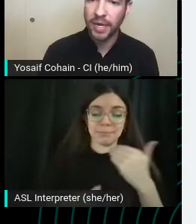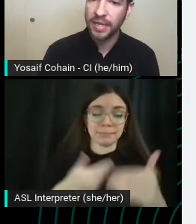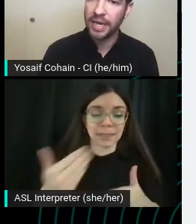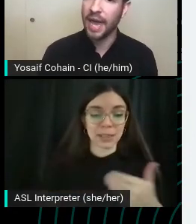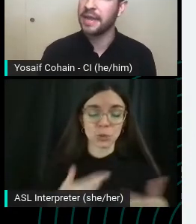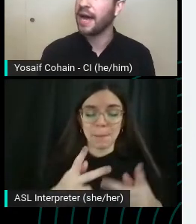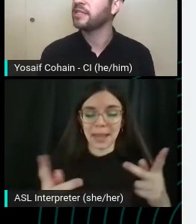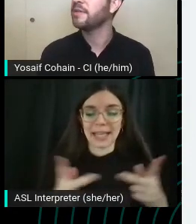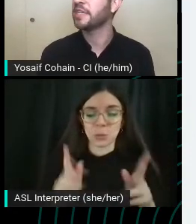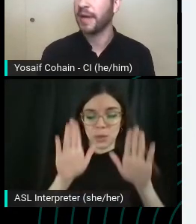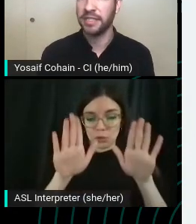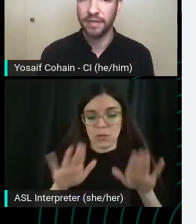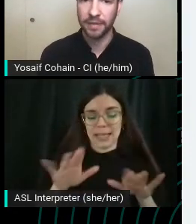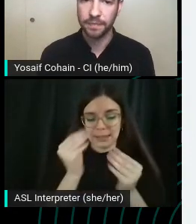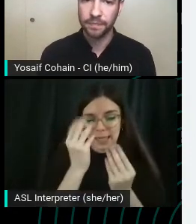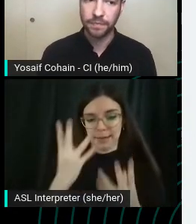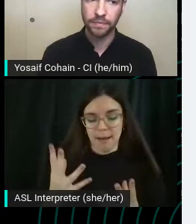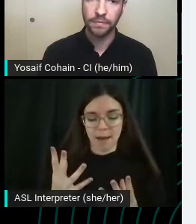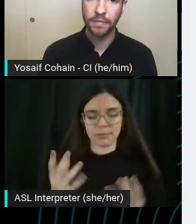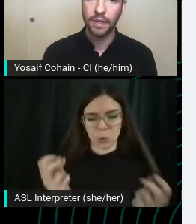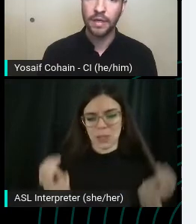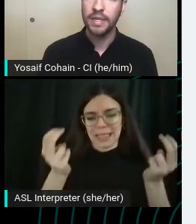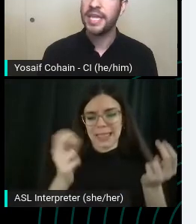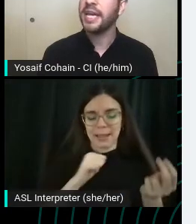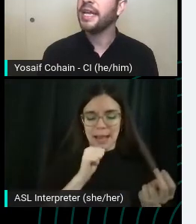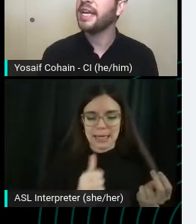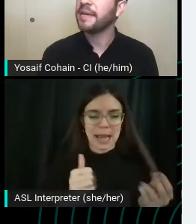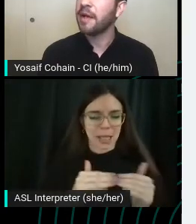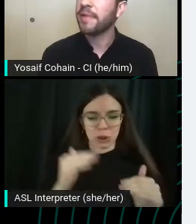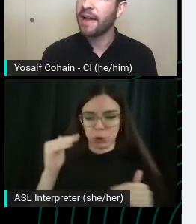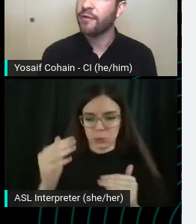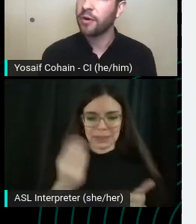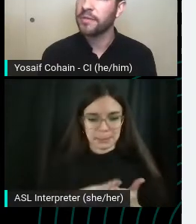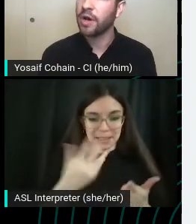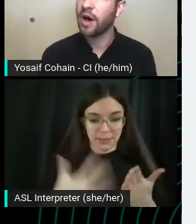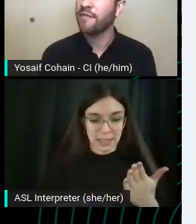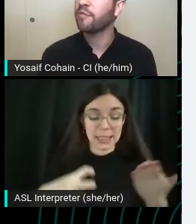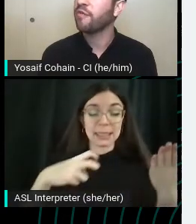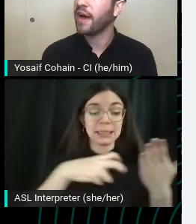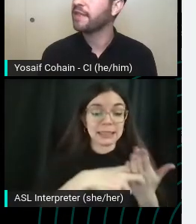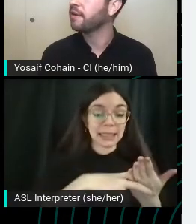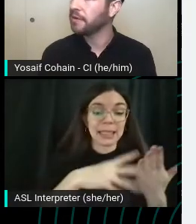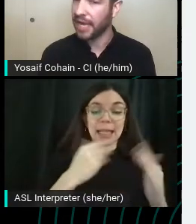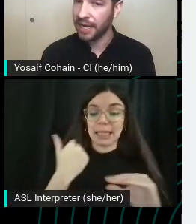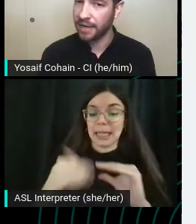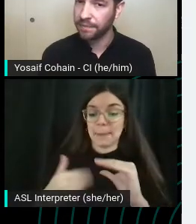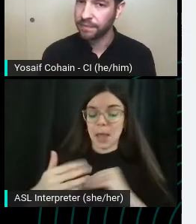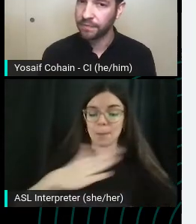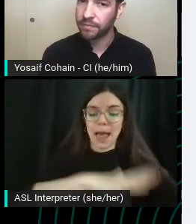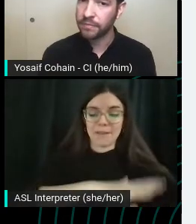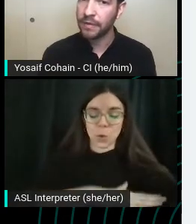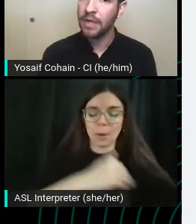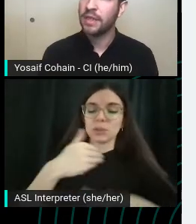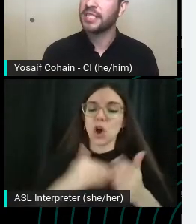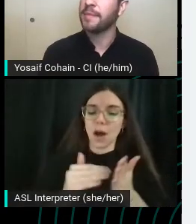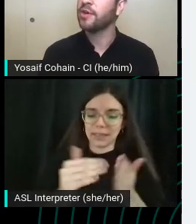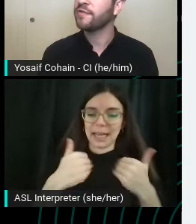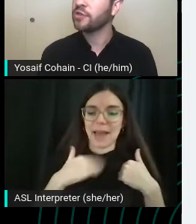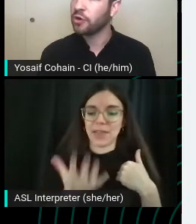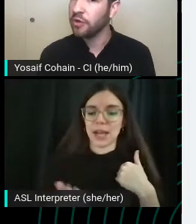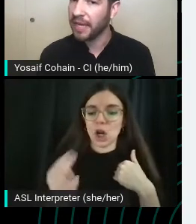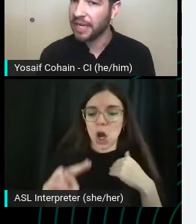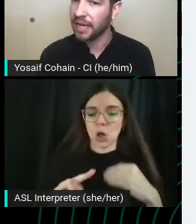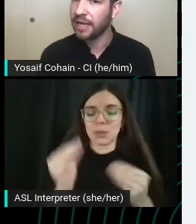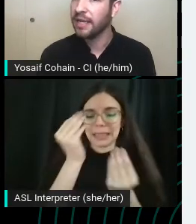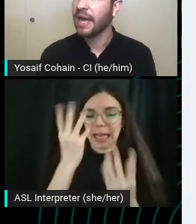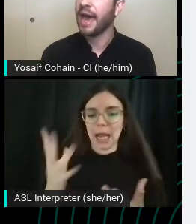relatively quickly and not too expensively. Ticketing and email platforms often provide their own data. The same goes for